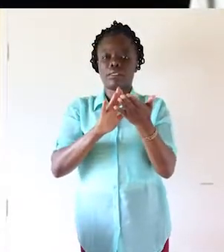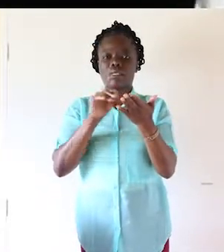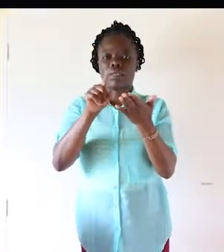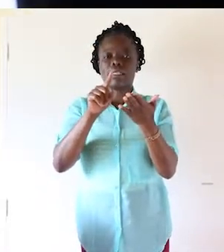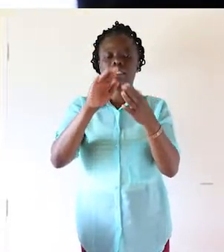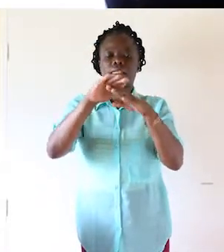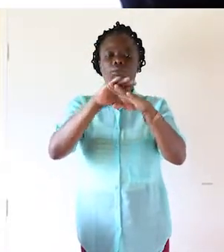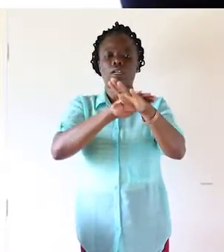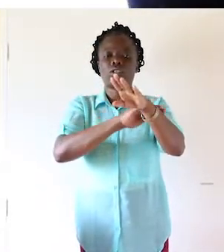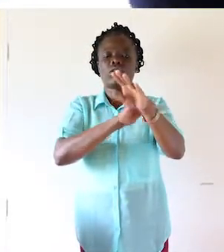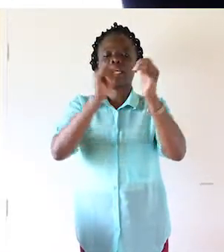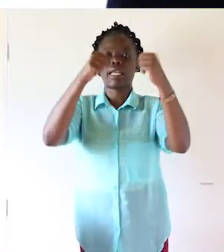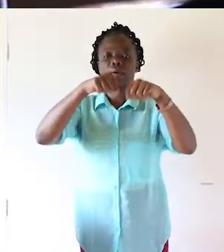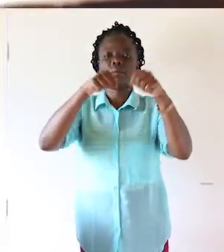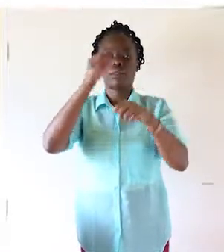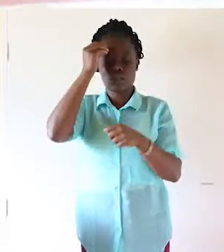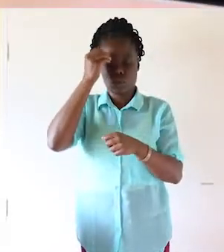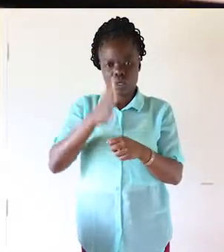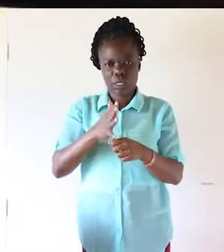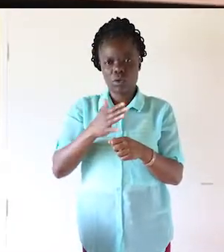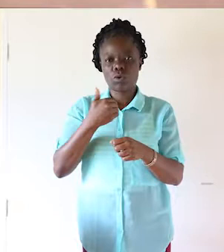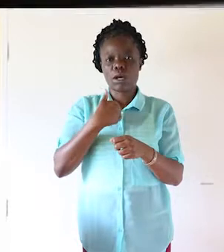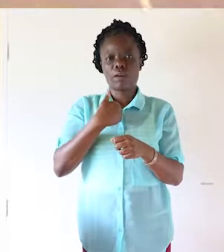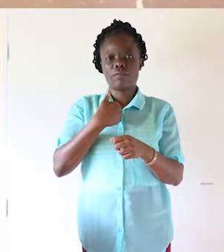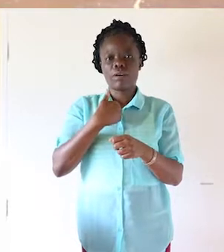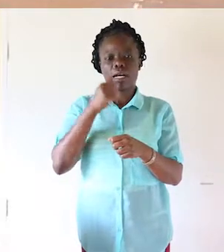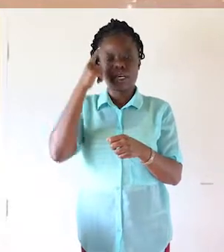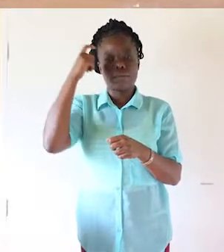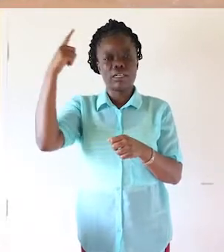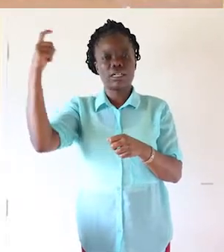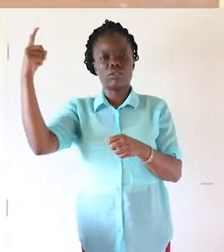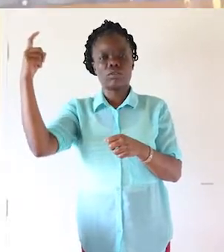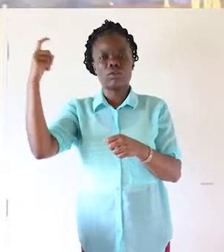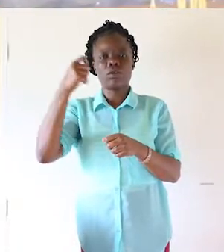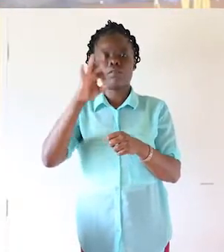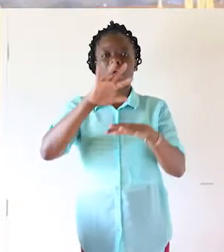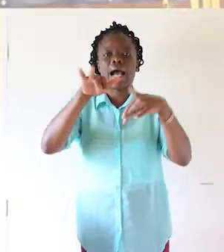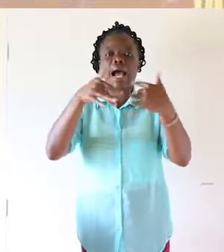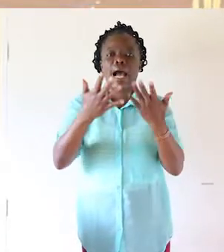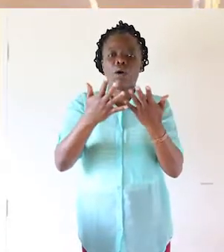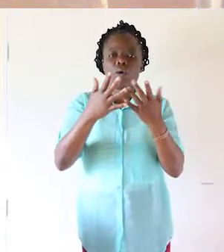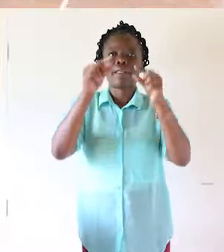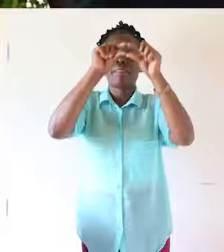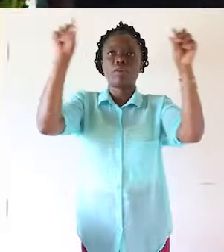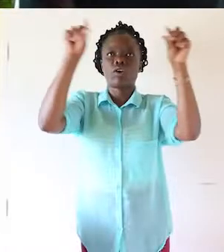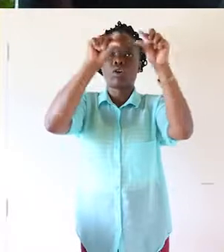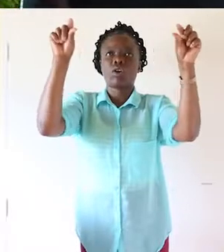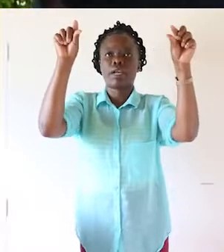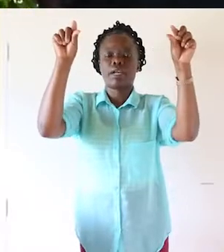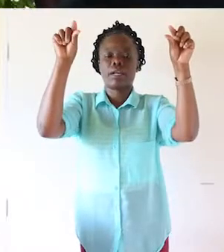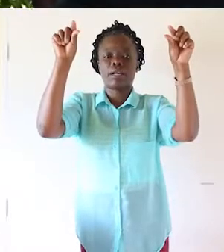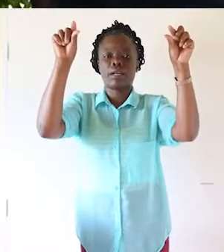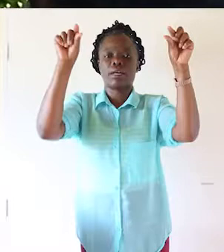This exploration enables the learner to have an imagination of how the rod looks